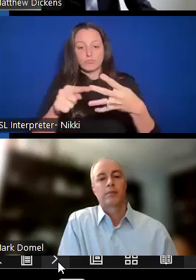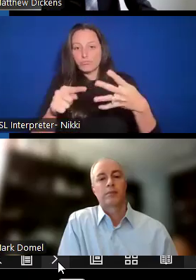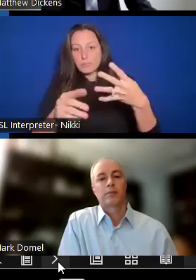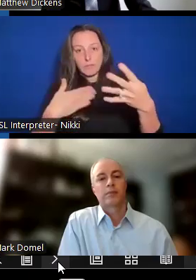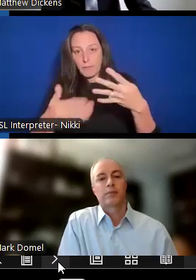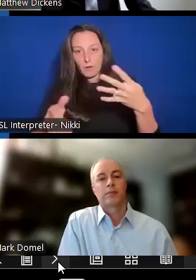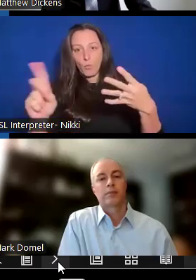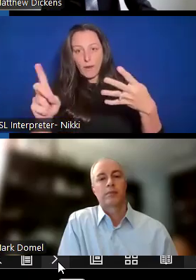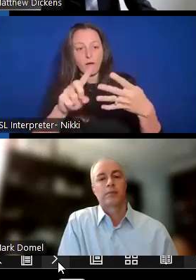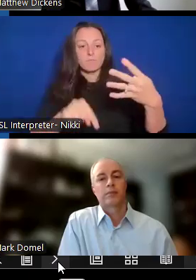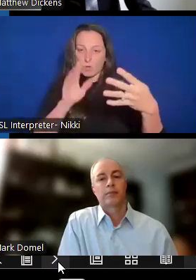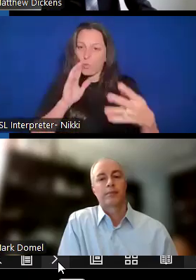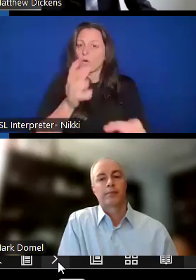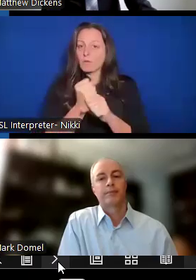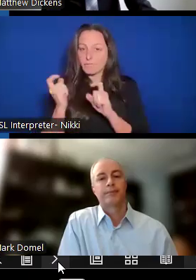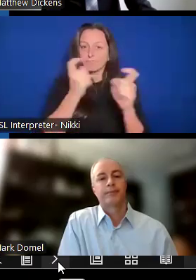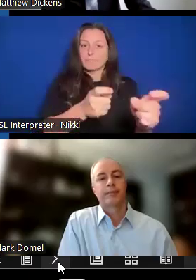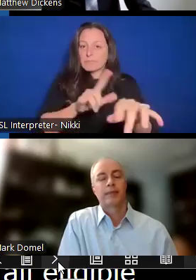also receive award at the same time.